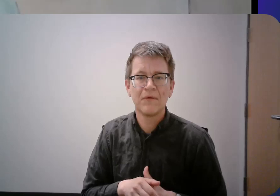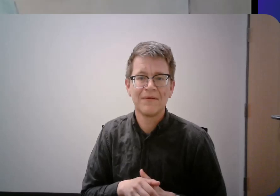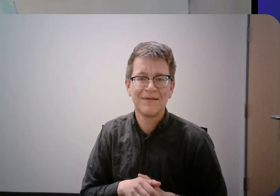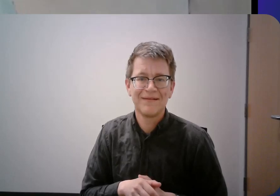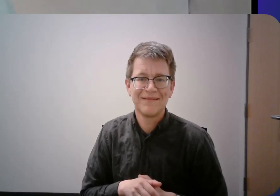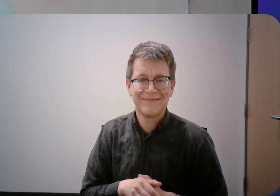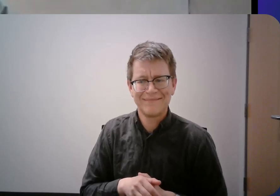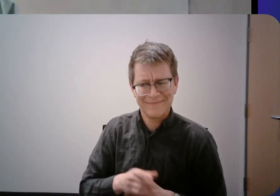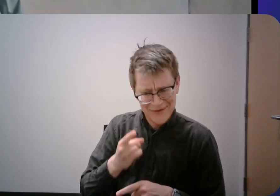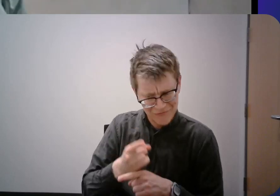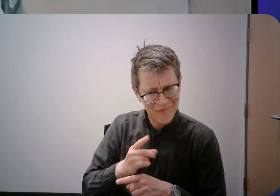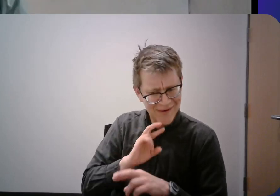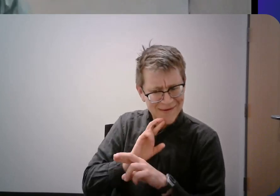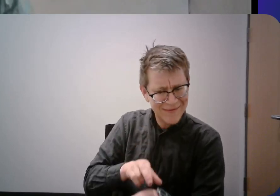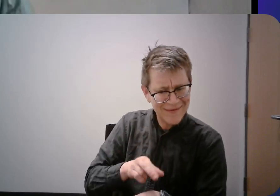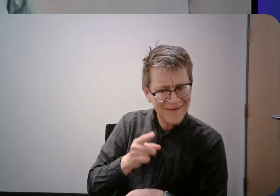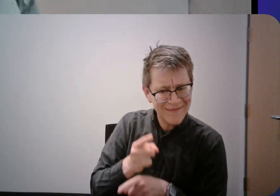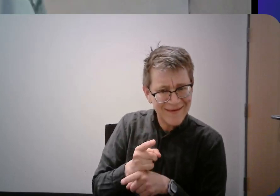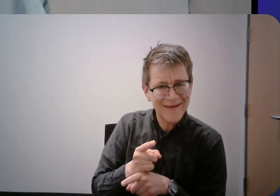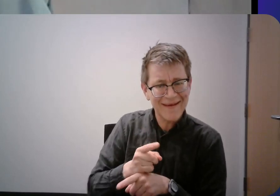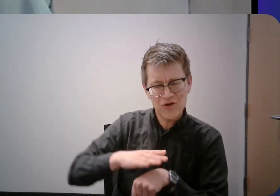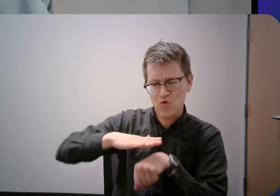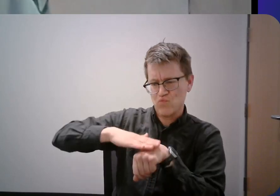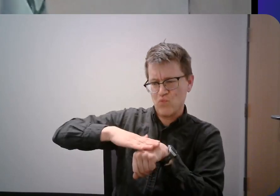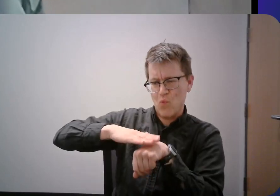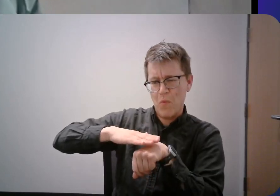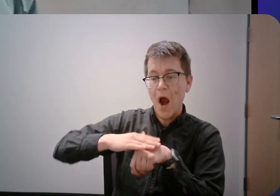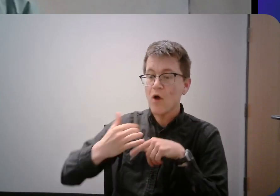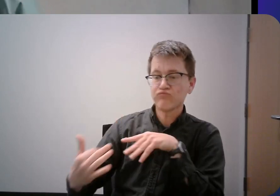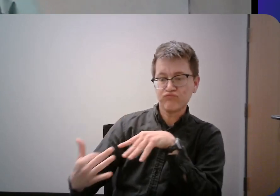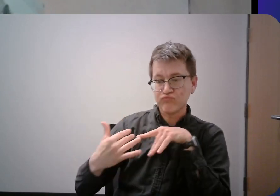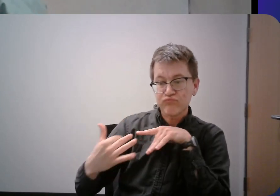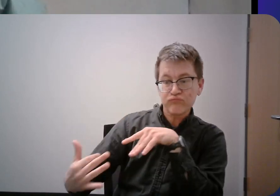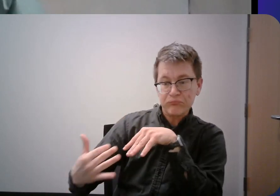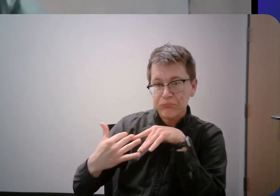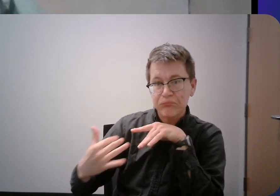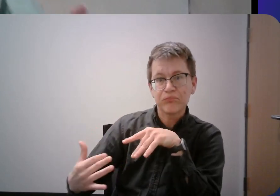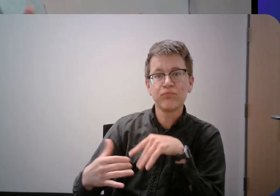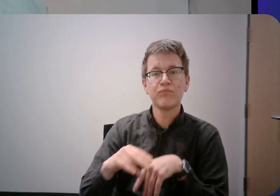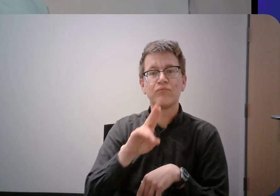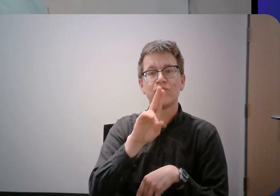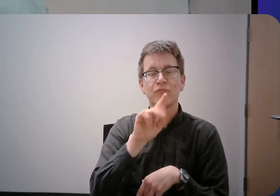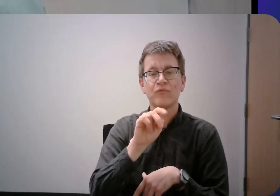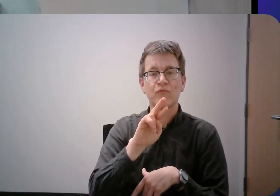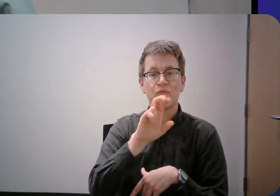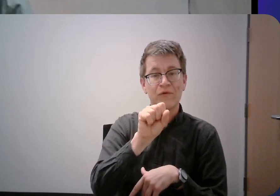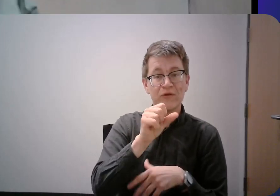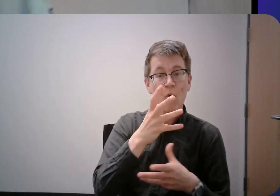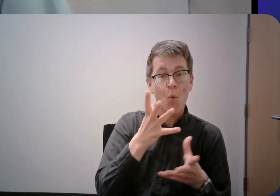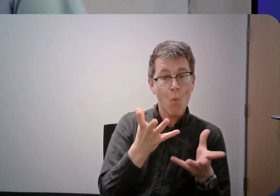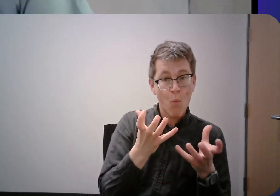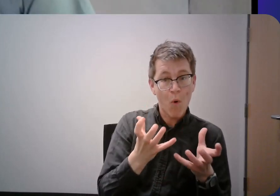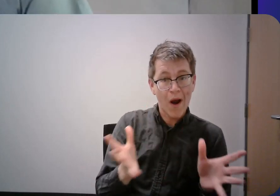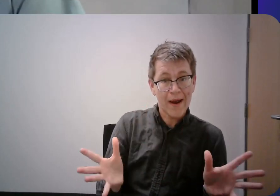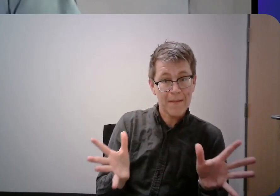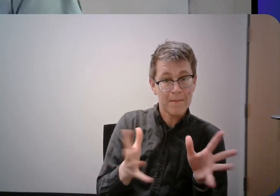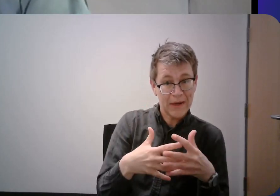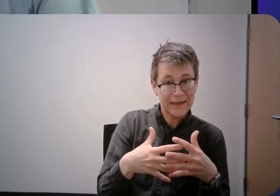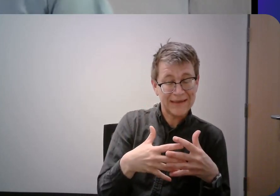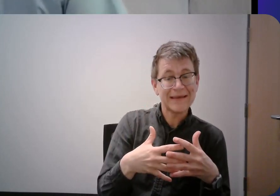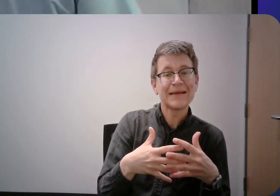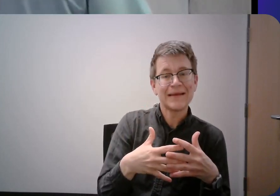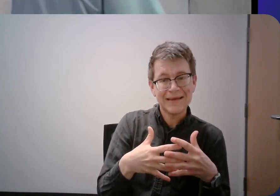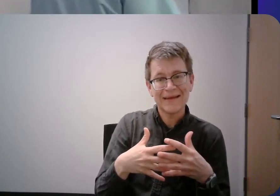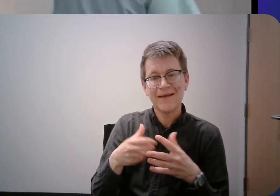it never ceases to end, and it always works out the right way or the wrong way, any which way you want to look at it. Okay?